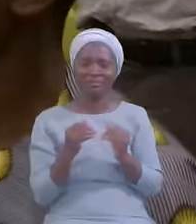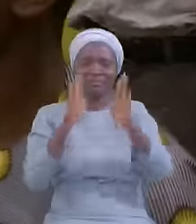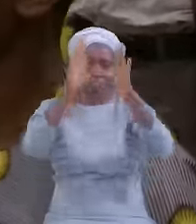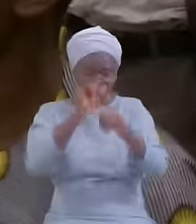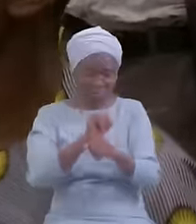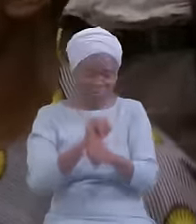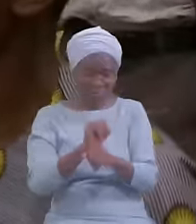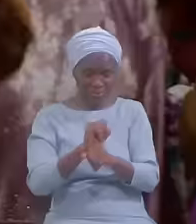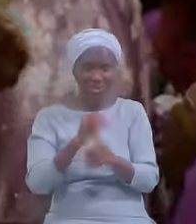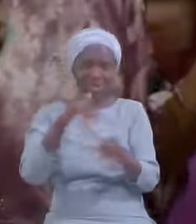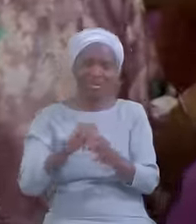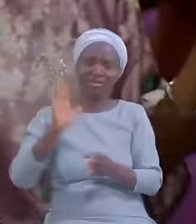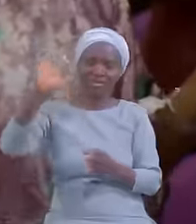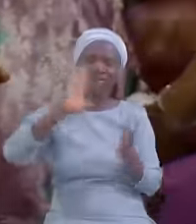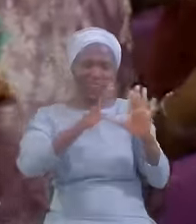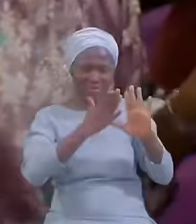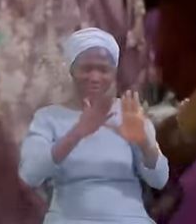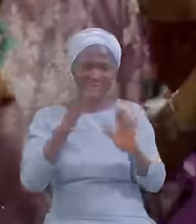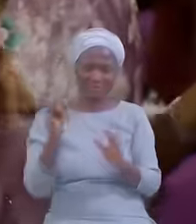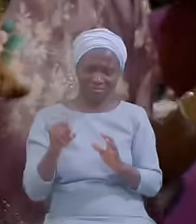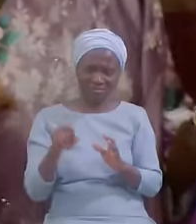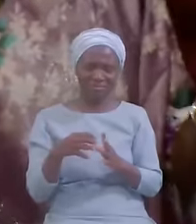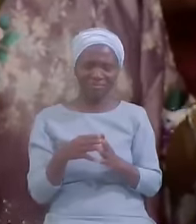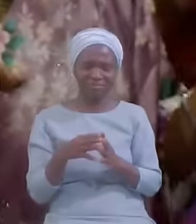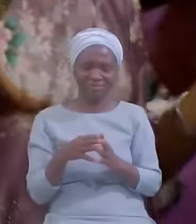Miracle in his presence.